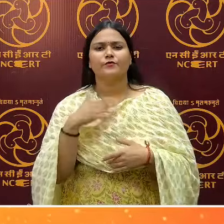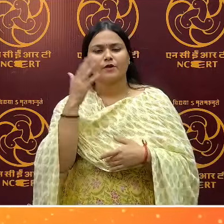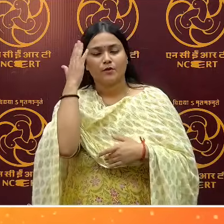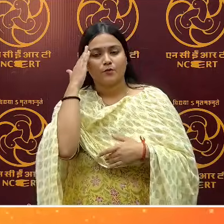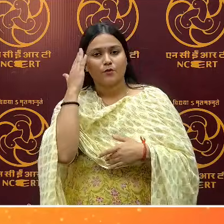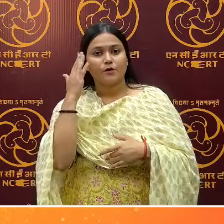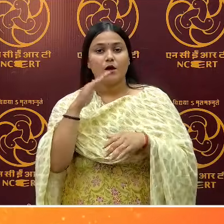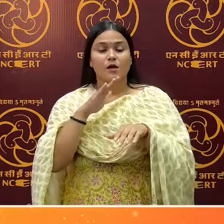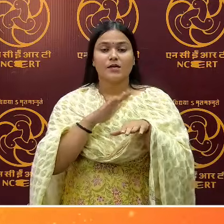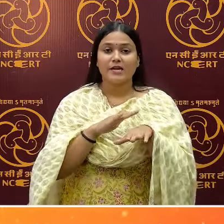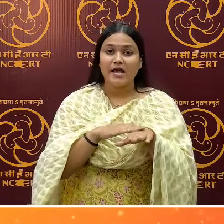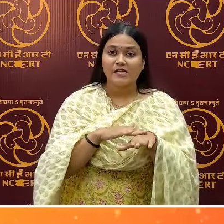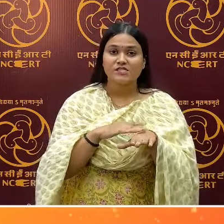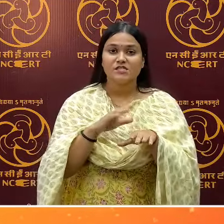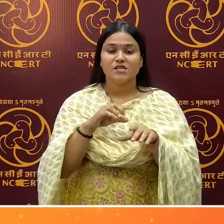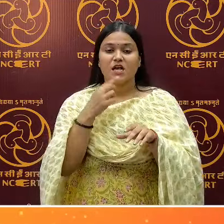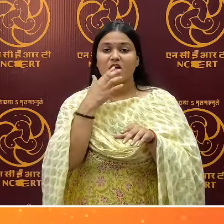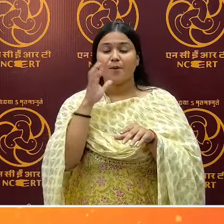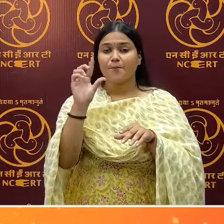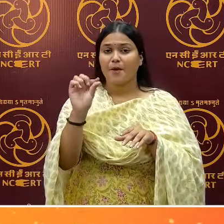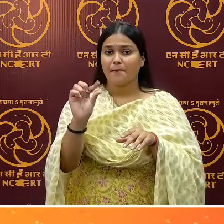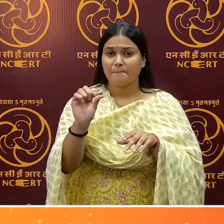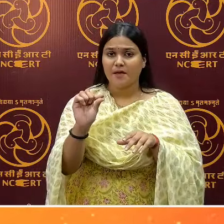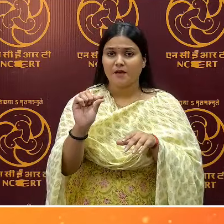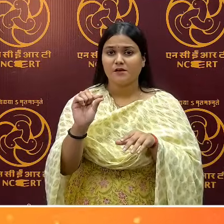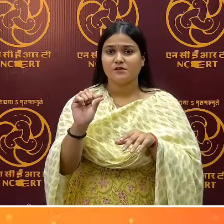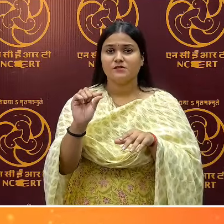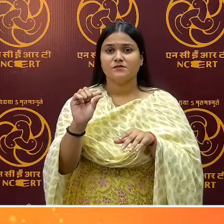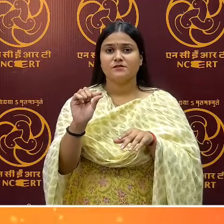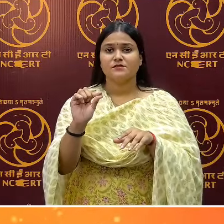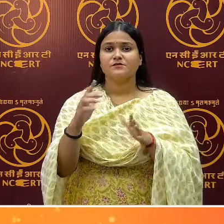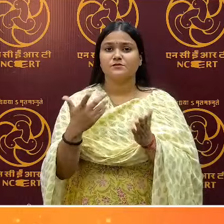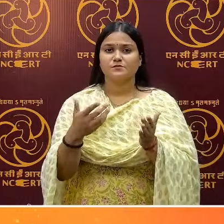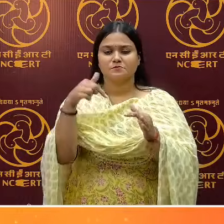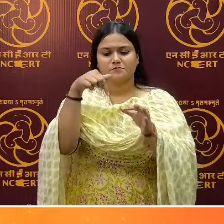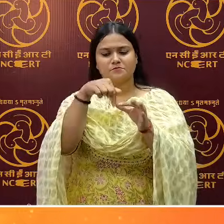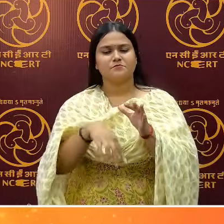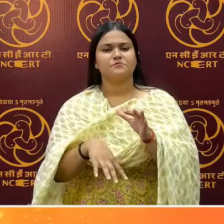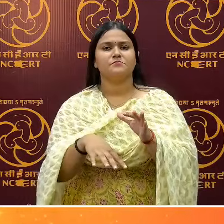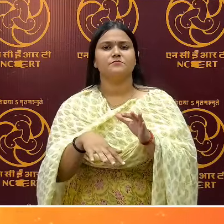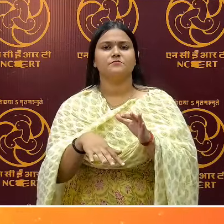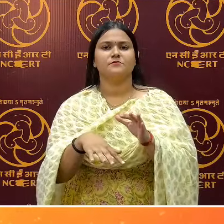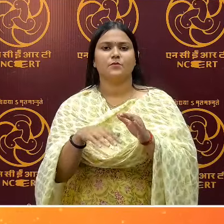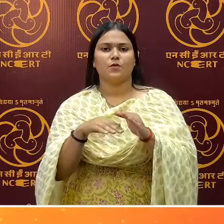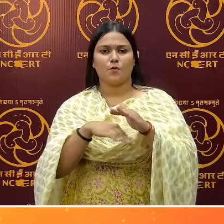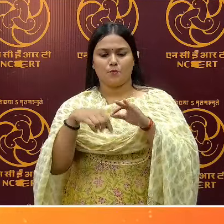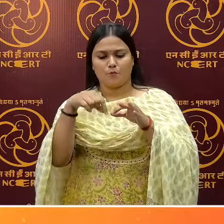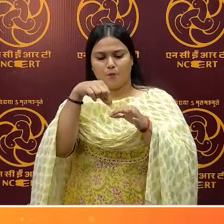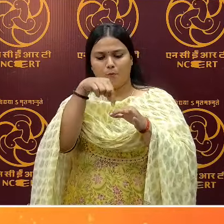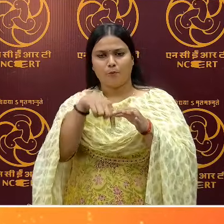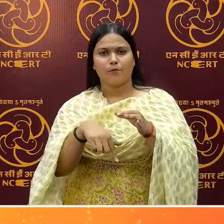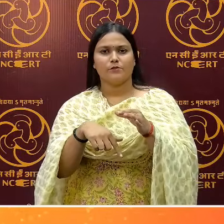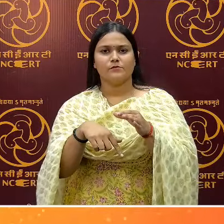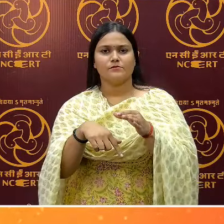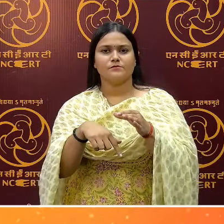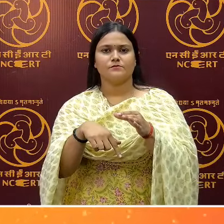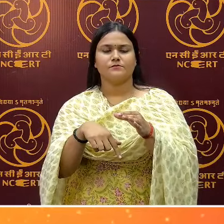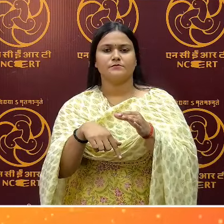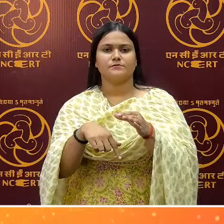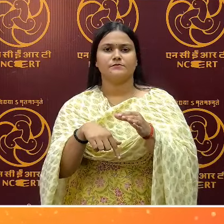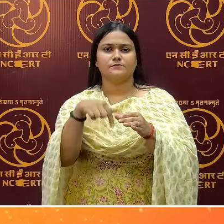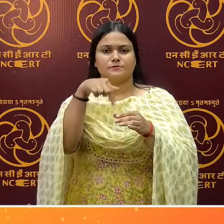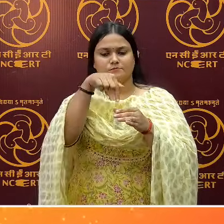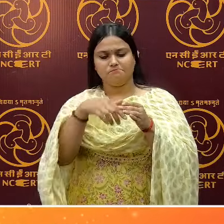we can feel it has become wet. My fingers have become wet. So it has gone down. It has drowned entirely. Drowned. It has gone down to